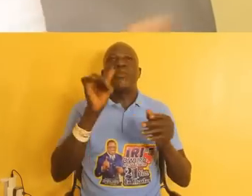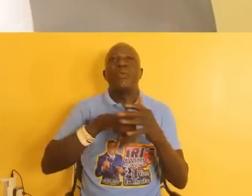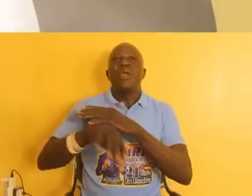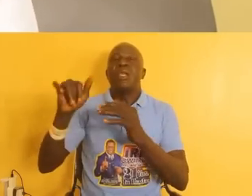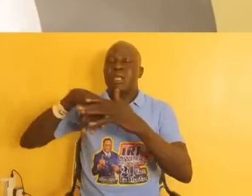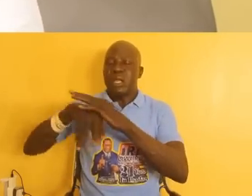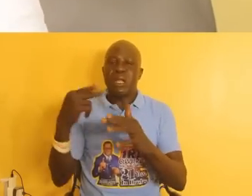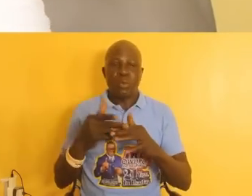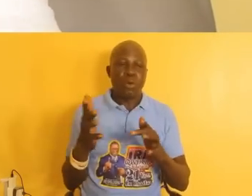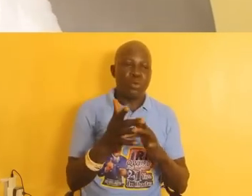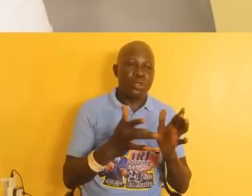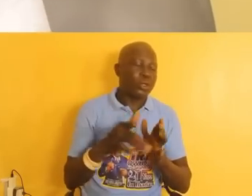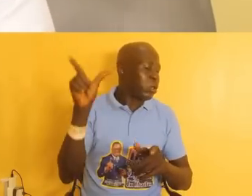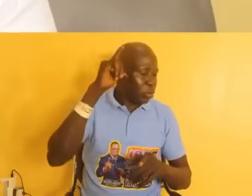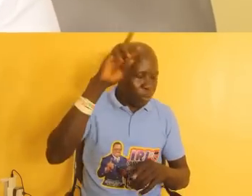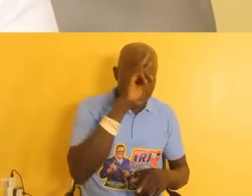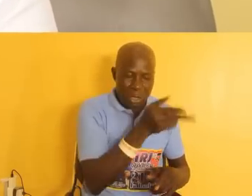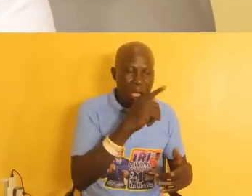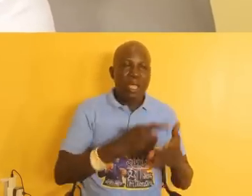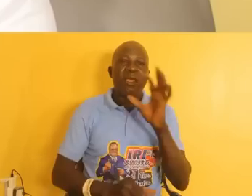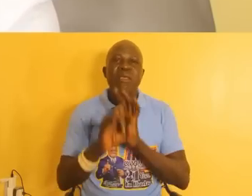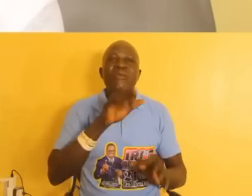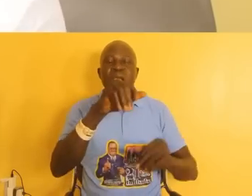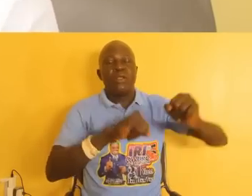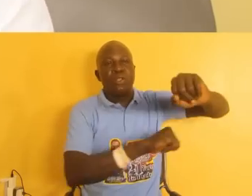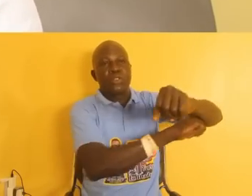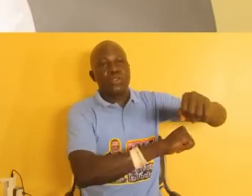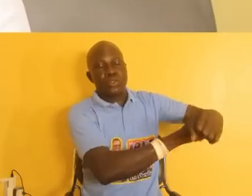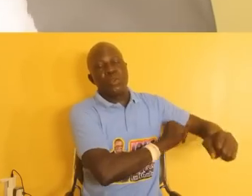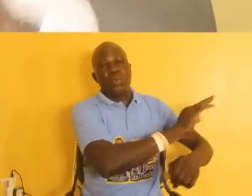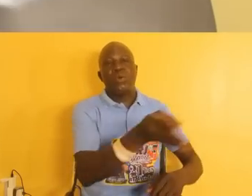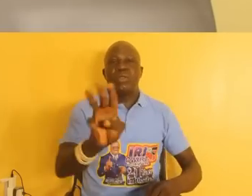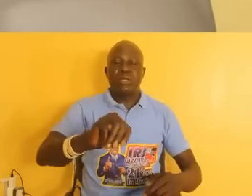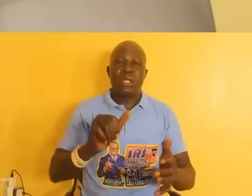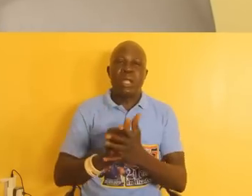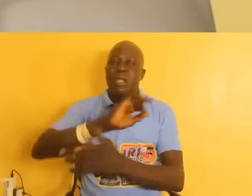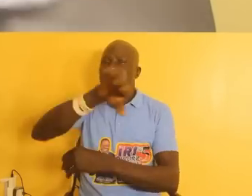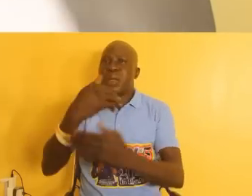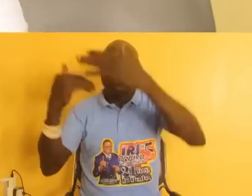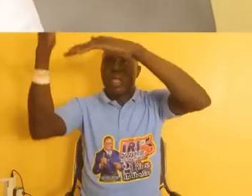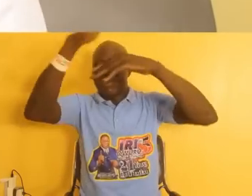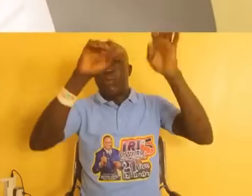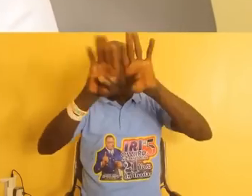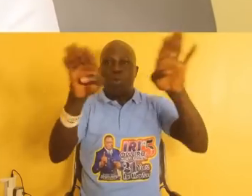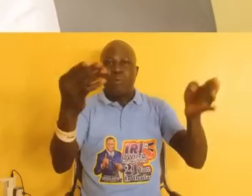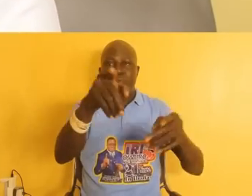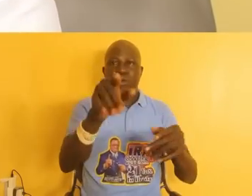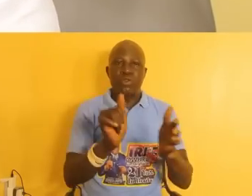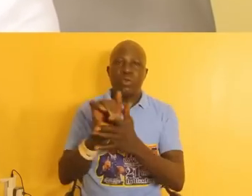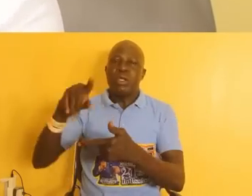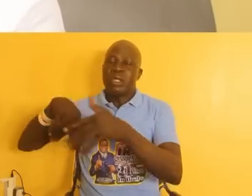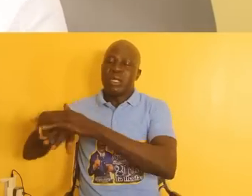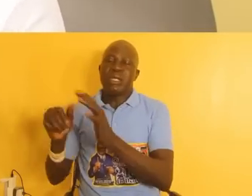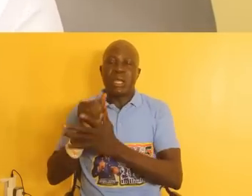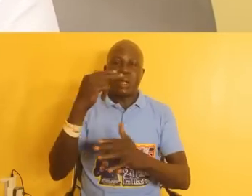ado last in the name of Jesus listen to me sir you want about support you will support them be ni awon orun ma si fun and the heaven will be open unto